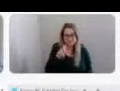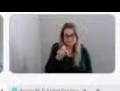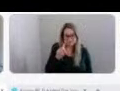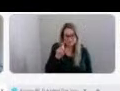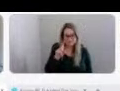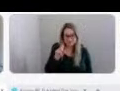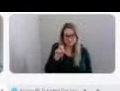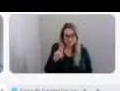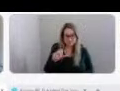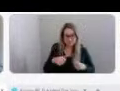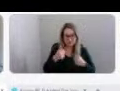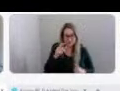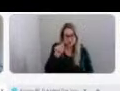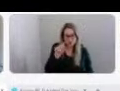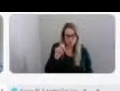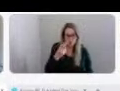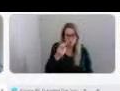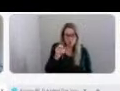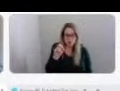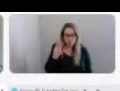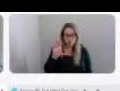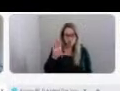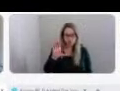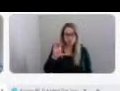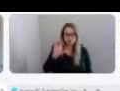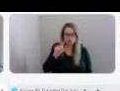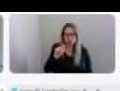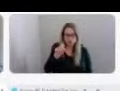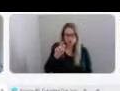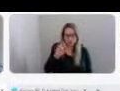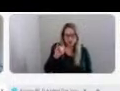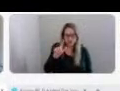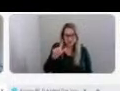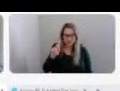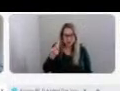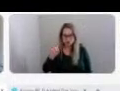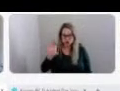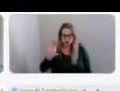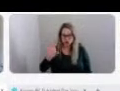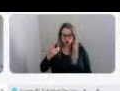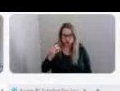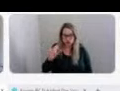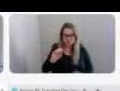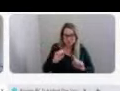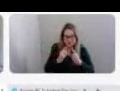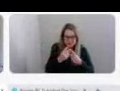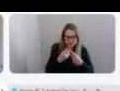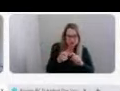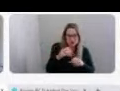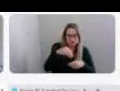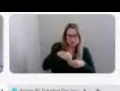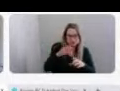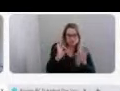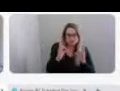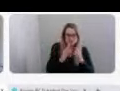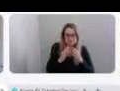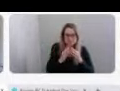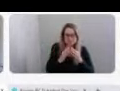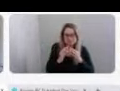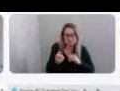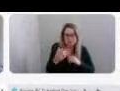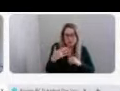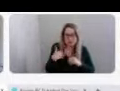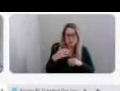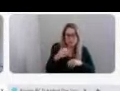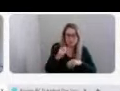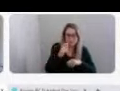and i live on touhou trail kachina village which is a district of flagstaff so i get my mail